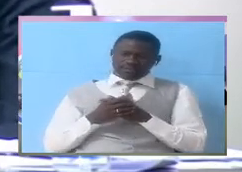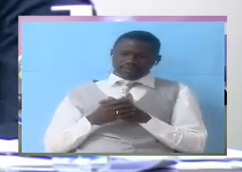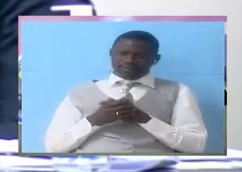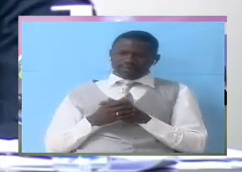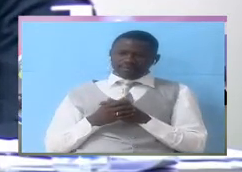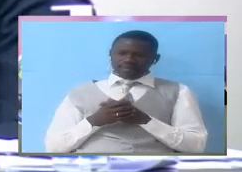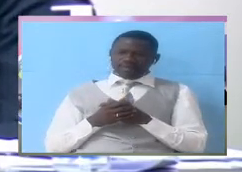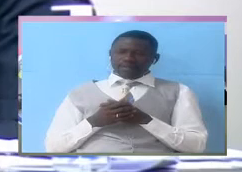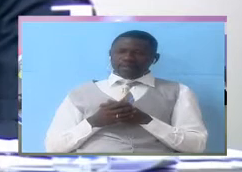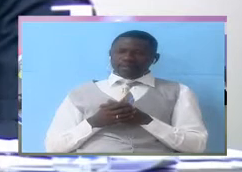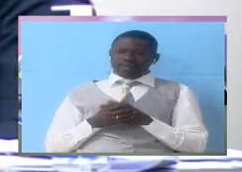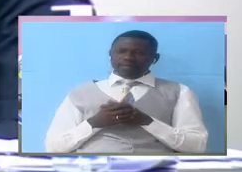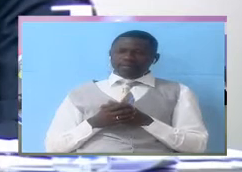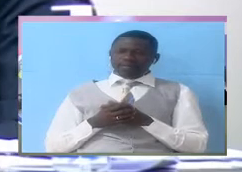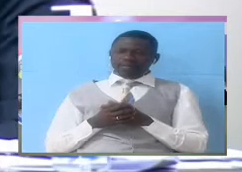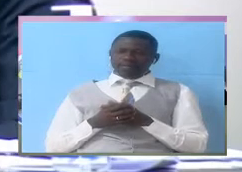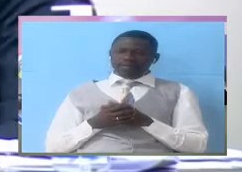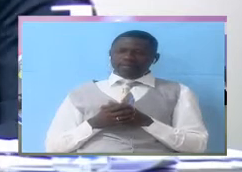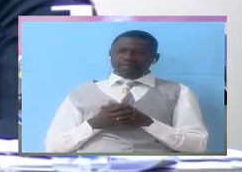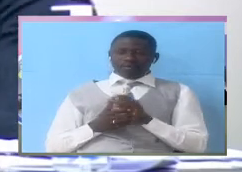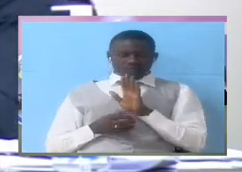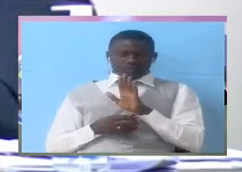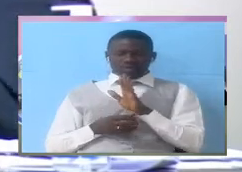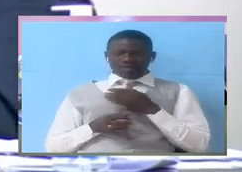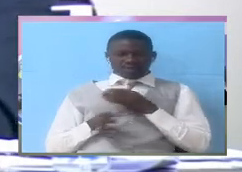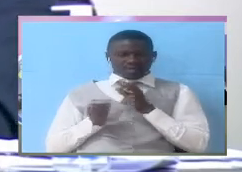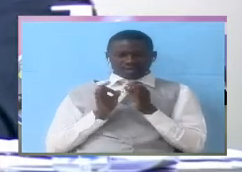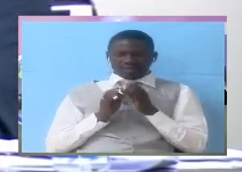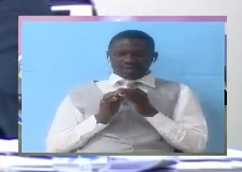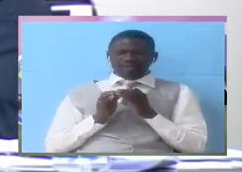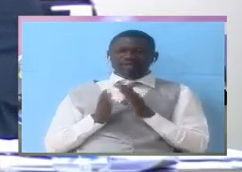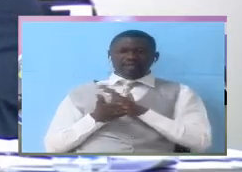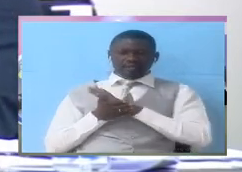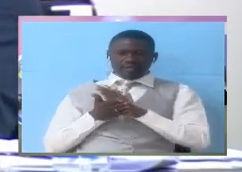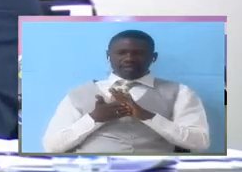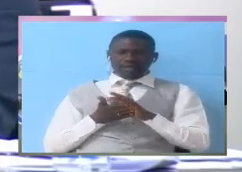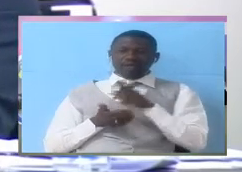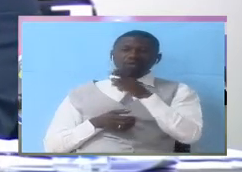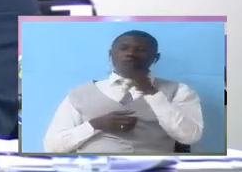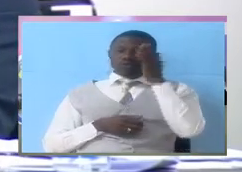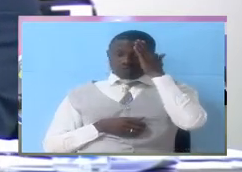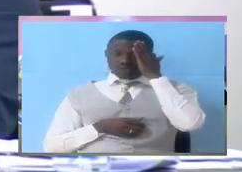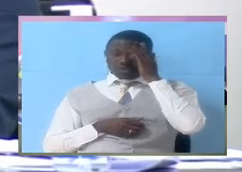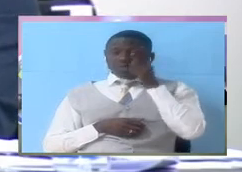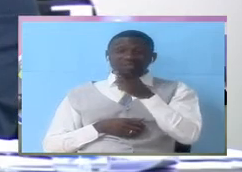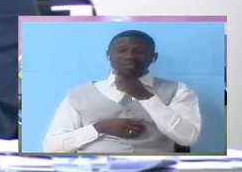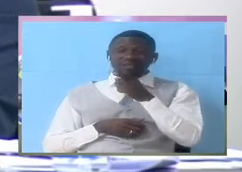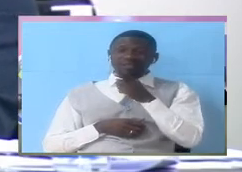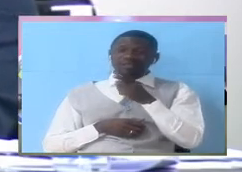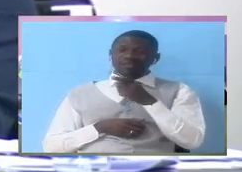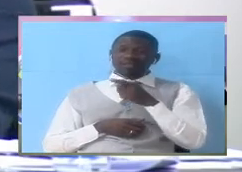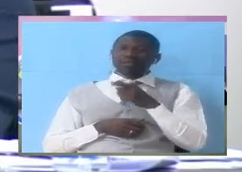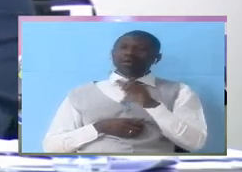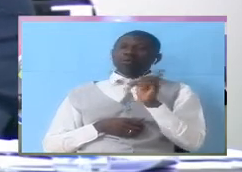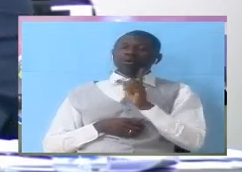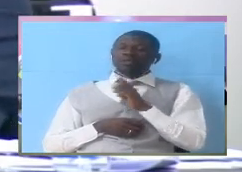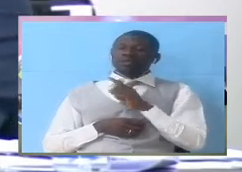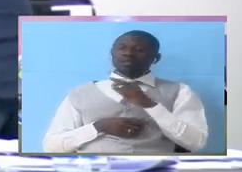Let me just break it down first. You knew that these confessions were illegally